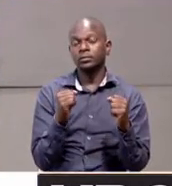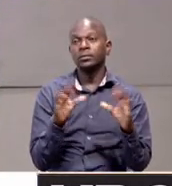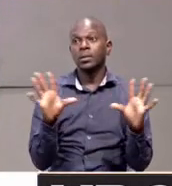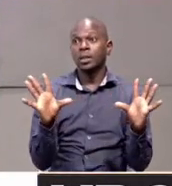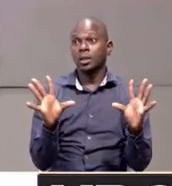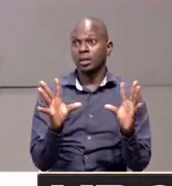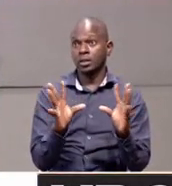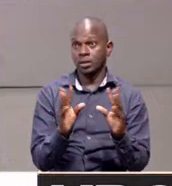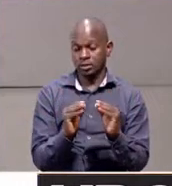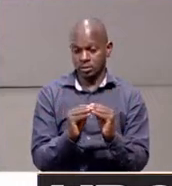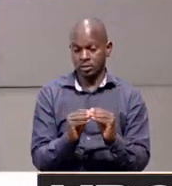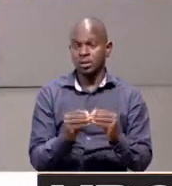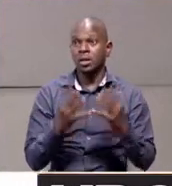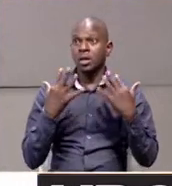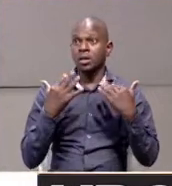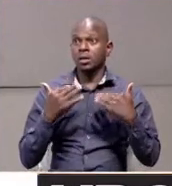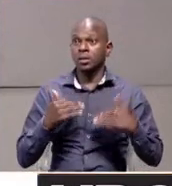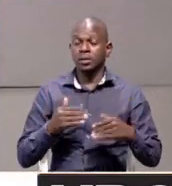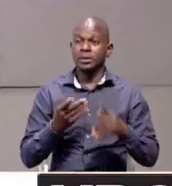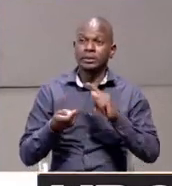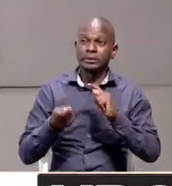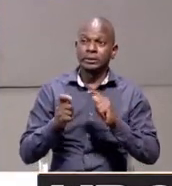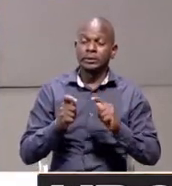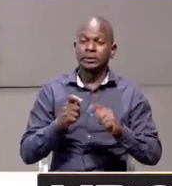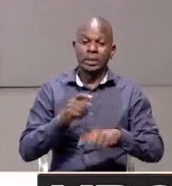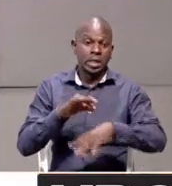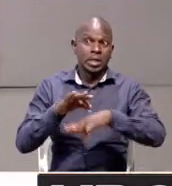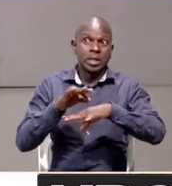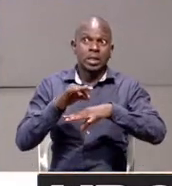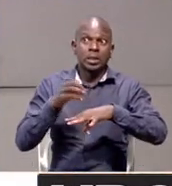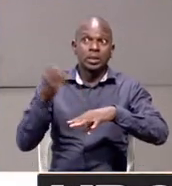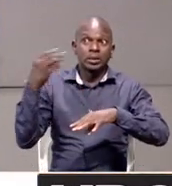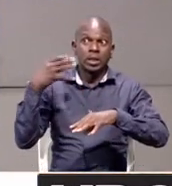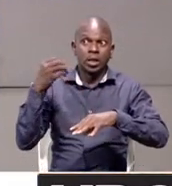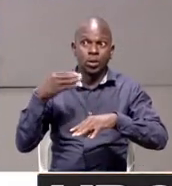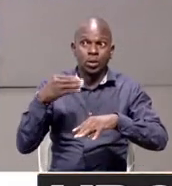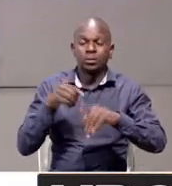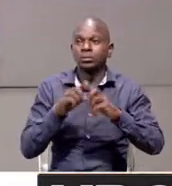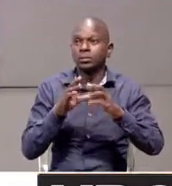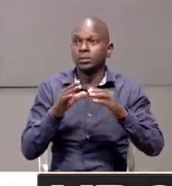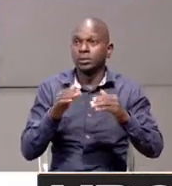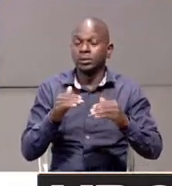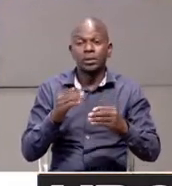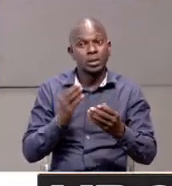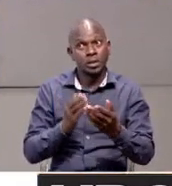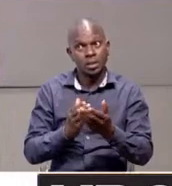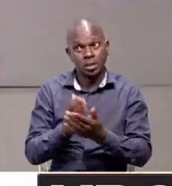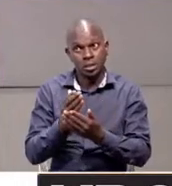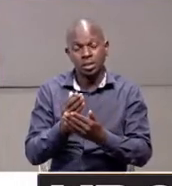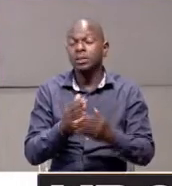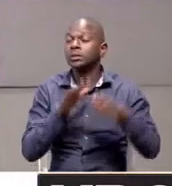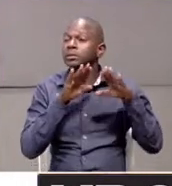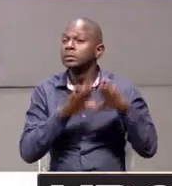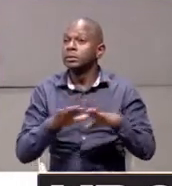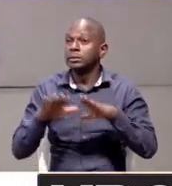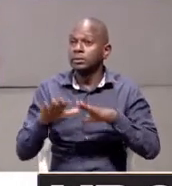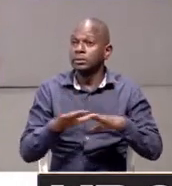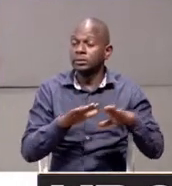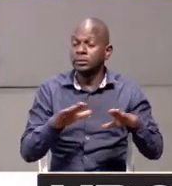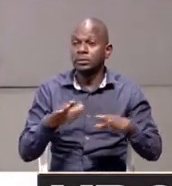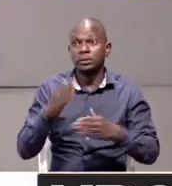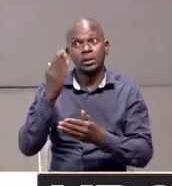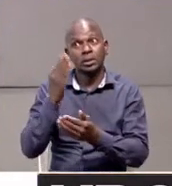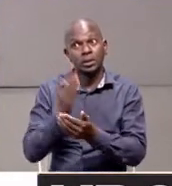with the body turning yellow, just like its name. It's coined from the fact that when you suffer it, in the